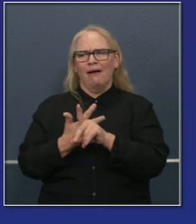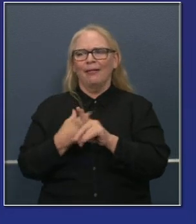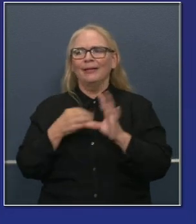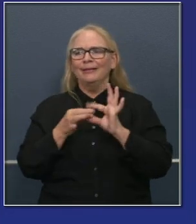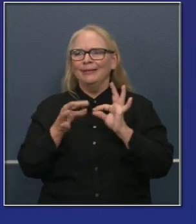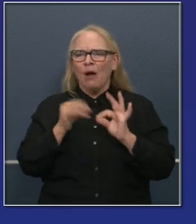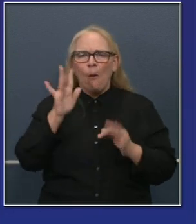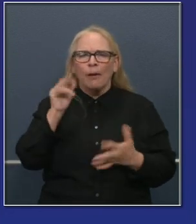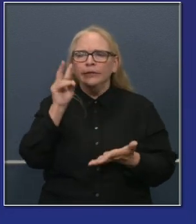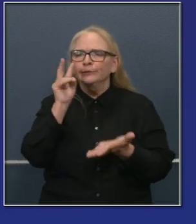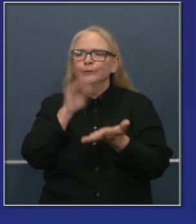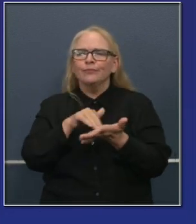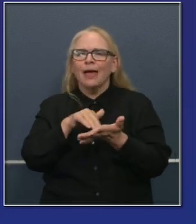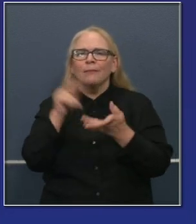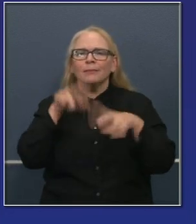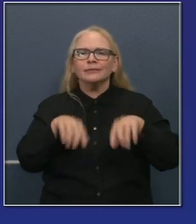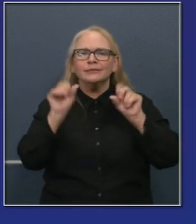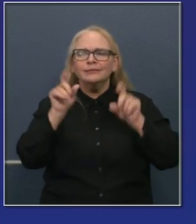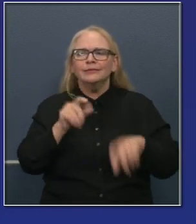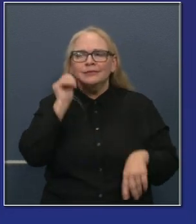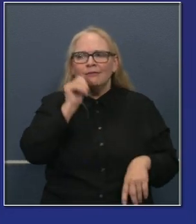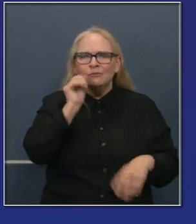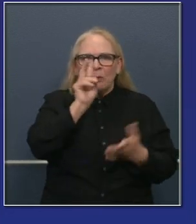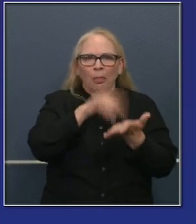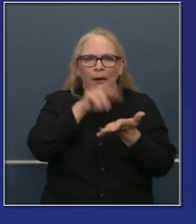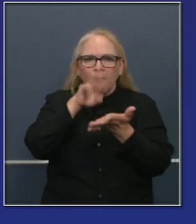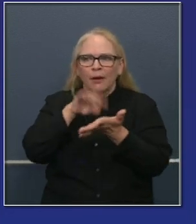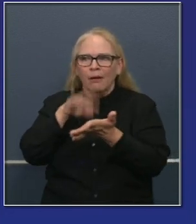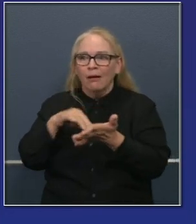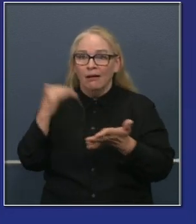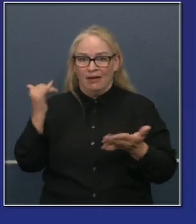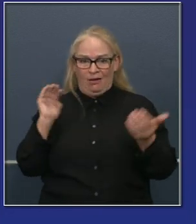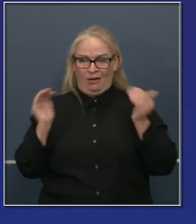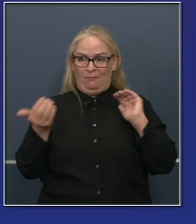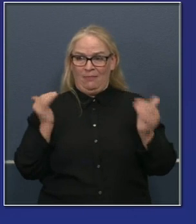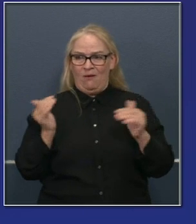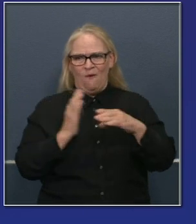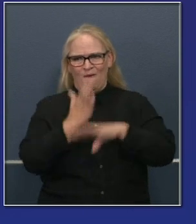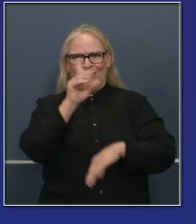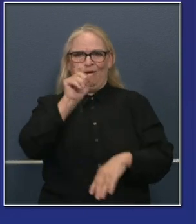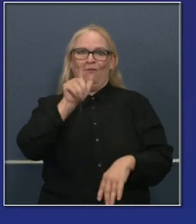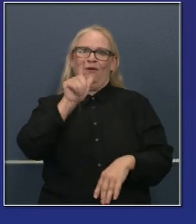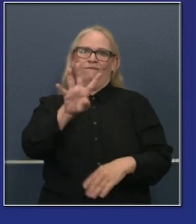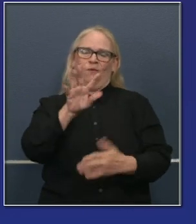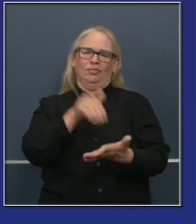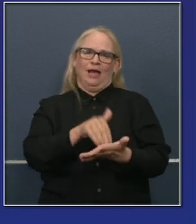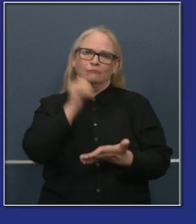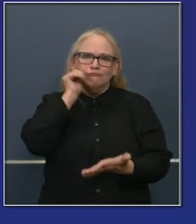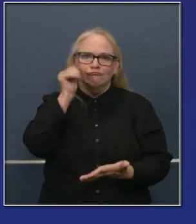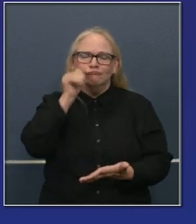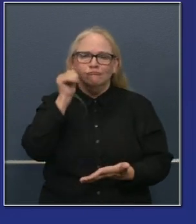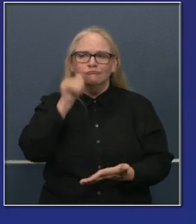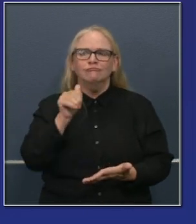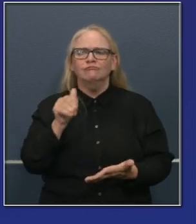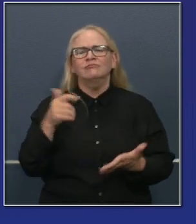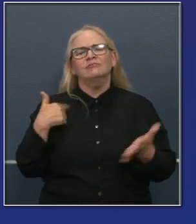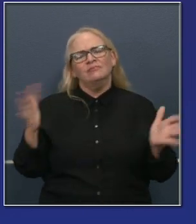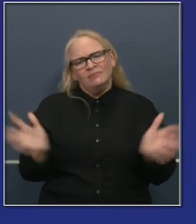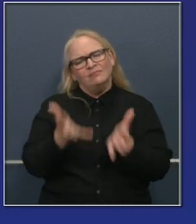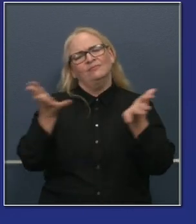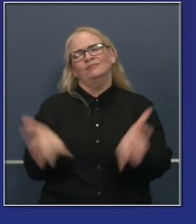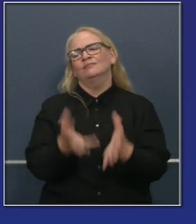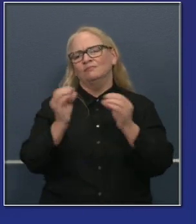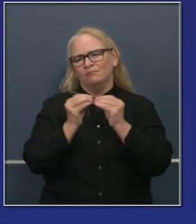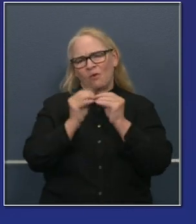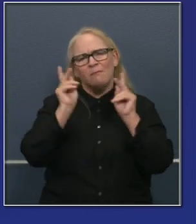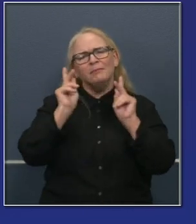day, now over 124,000 tests a day, and we'll continue to fight to see those numbers increase despite all of